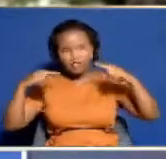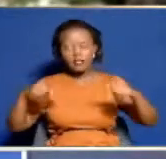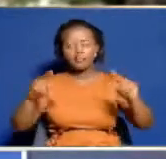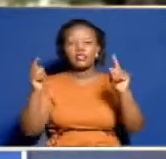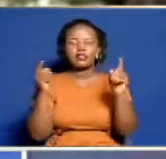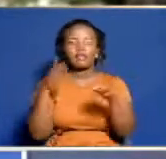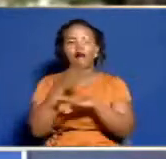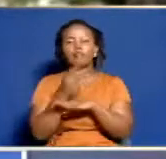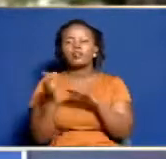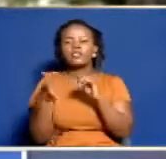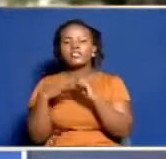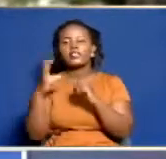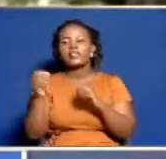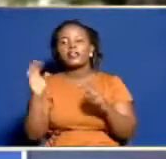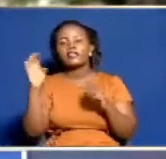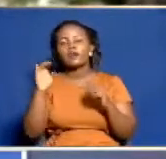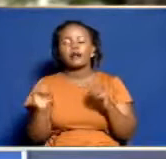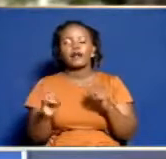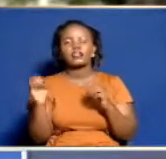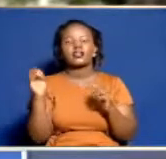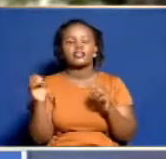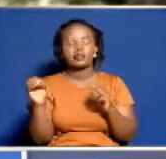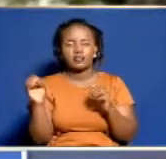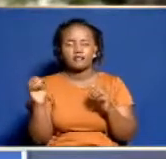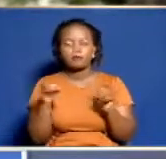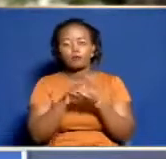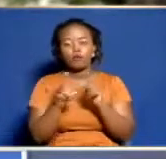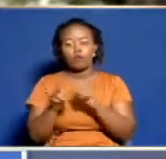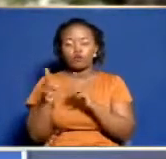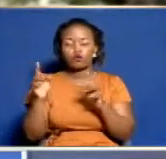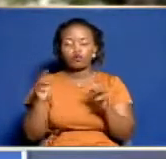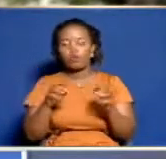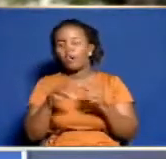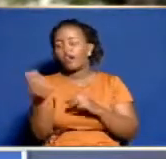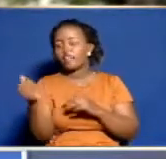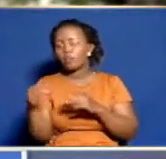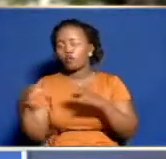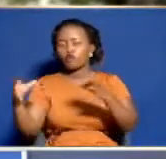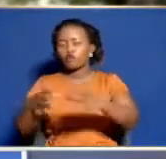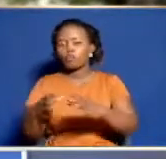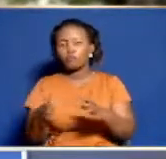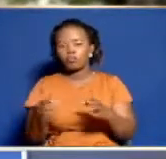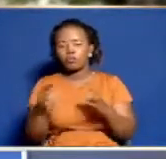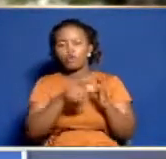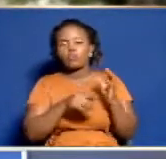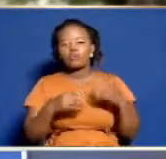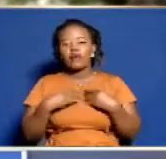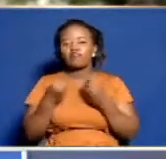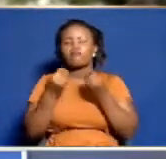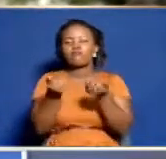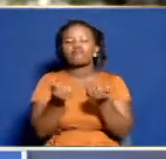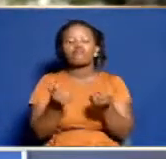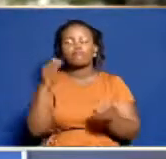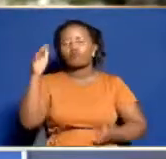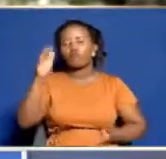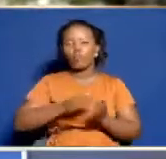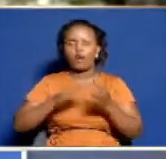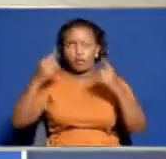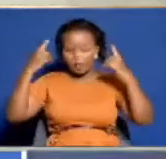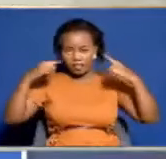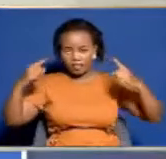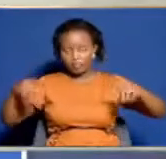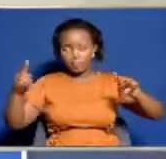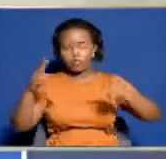80% for all the natural nests. For the translocated nest, we have a bit lower hatching success, but we hope to improve